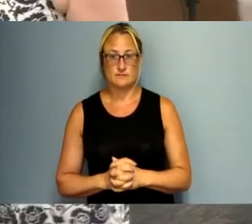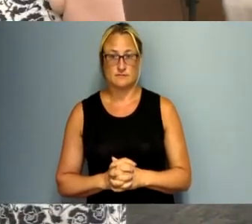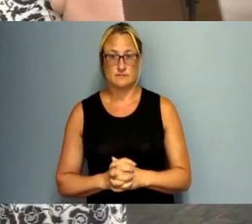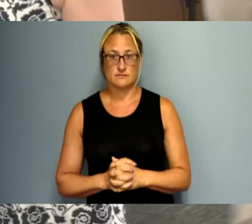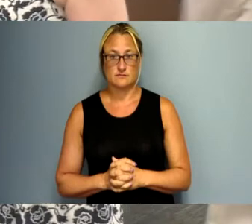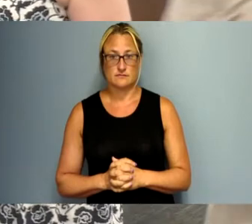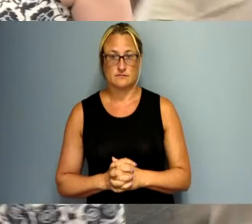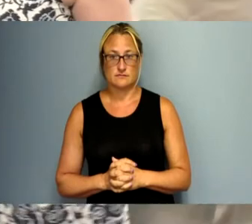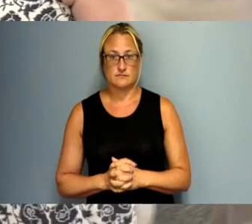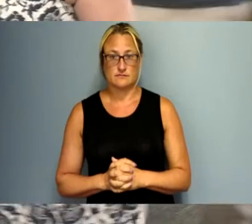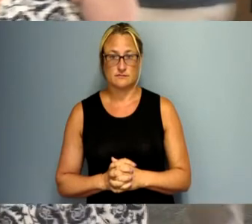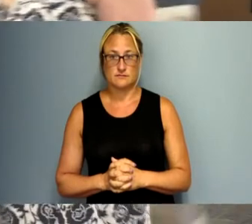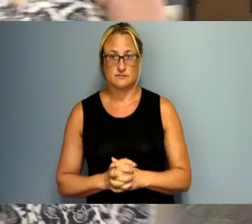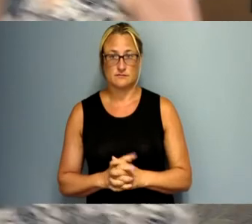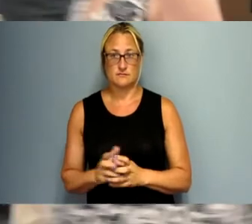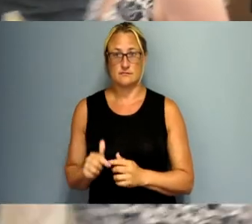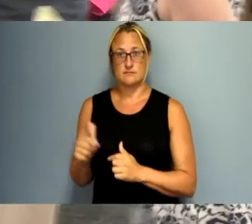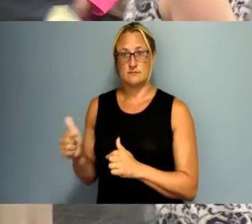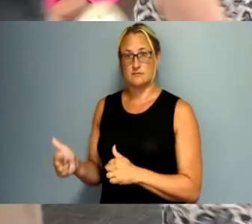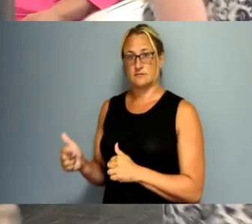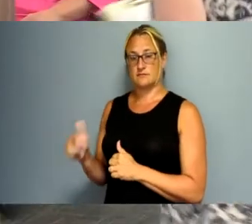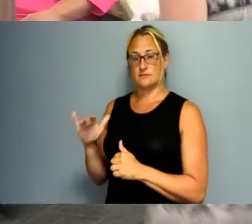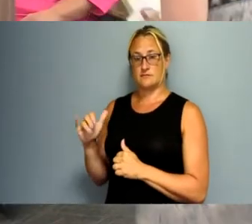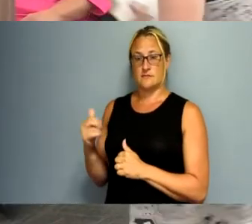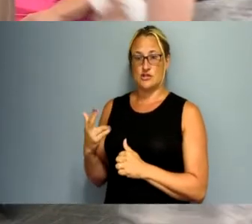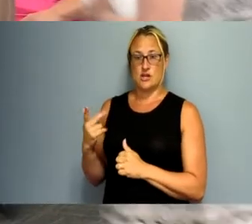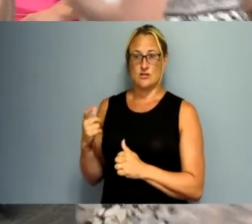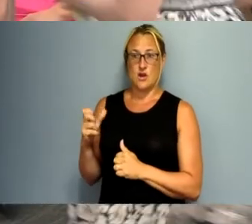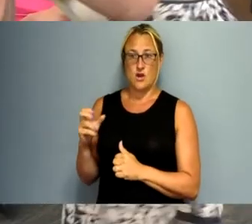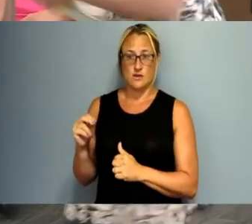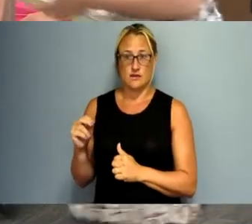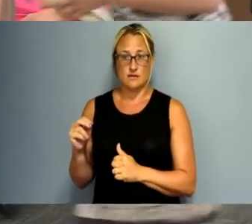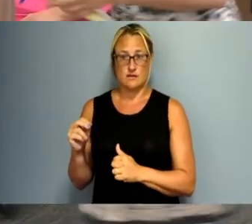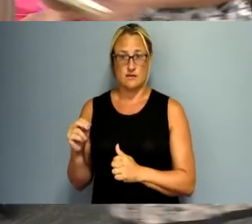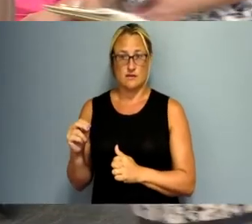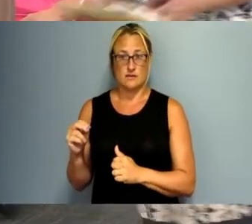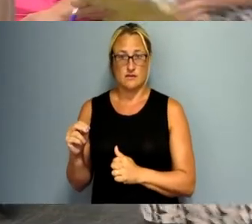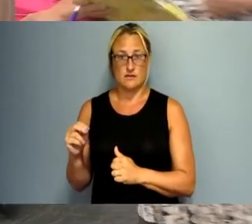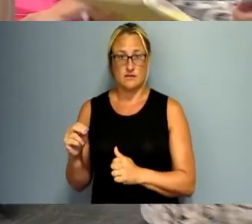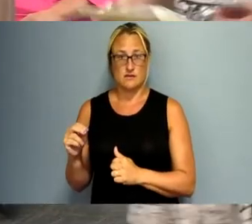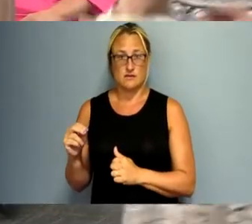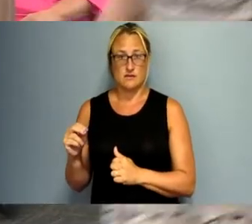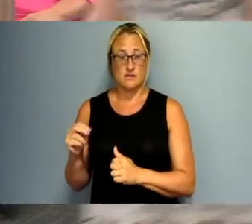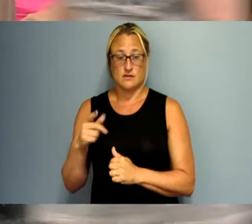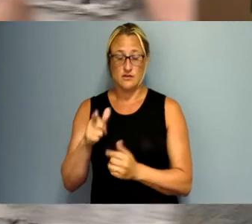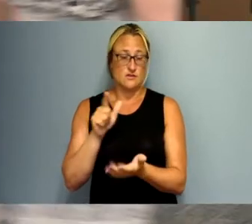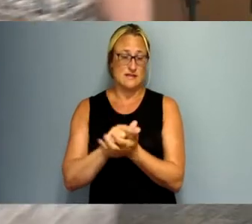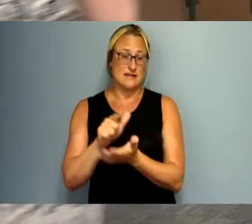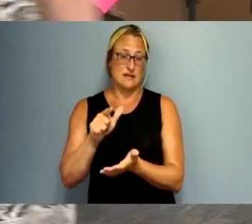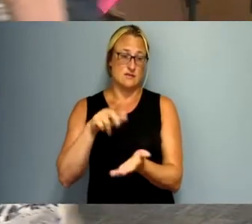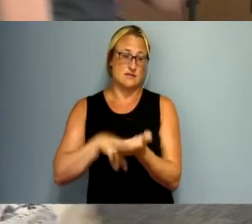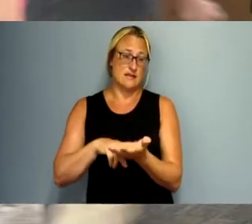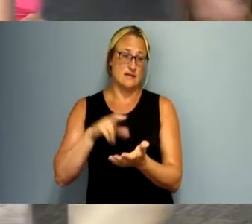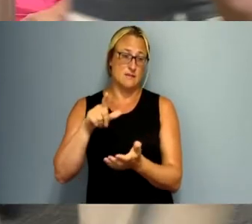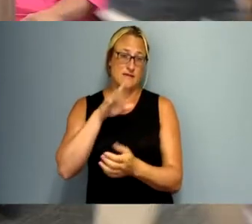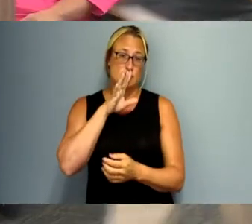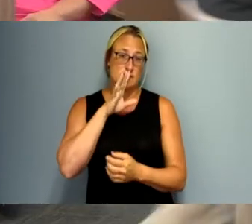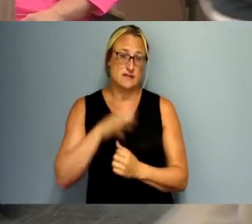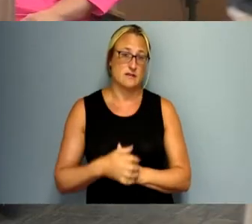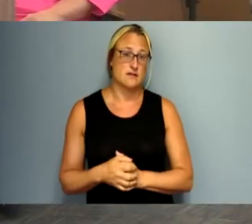I'm going to cede my time to Josh Hogan. No, I'm sorry. We don't allow that. You signed up. You have to speak. Okay.